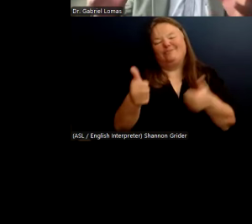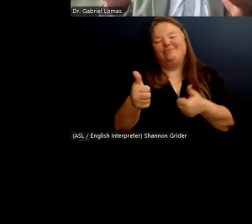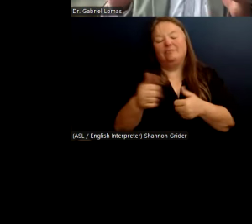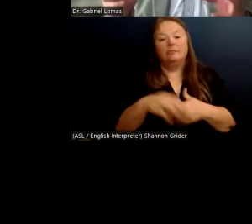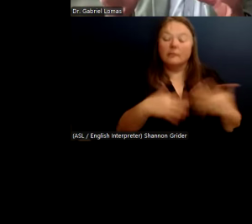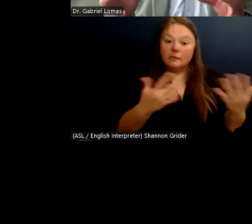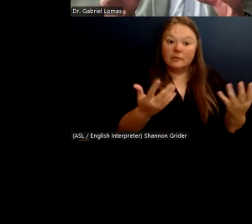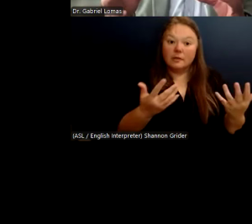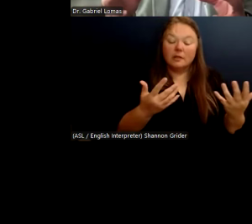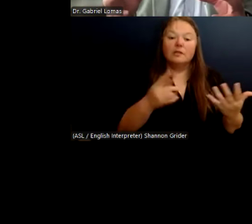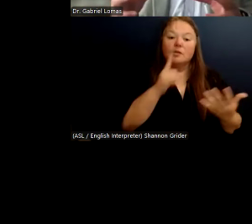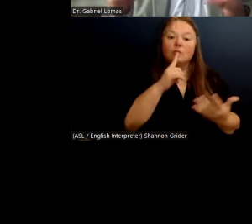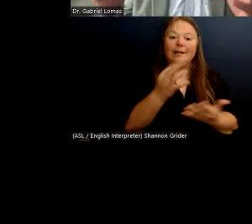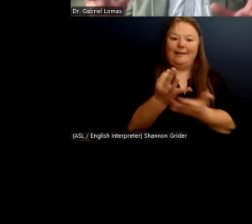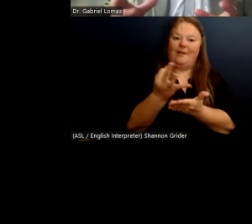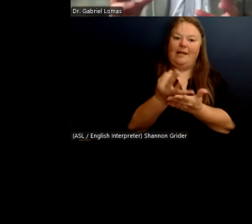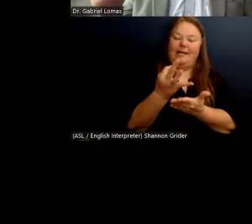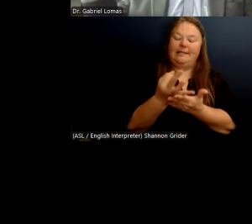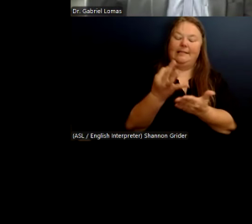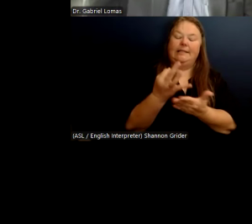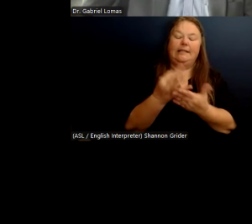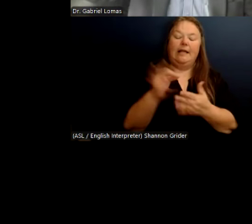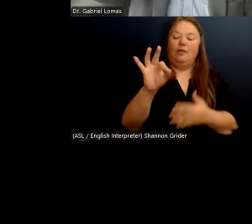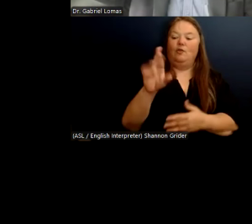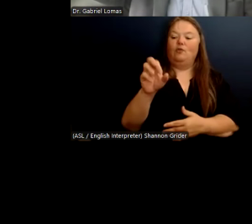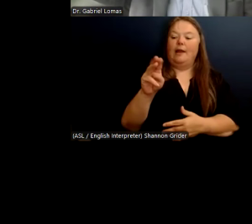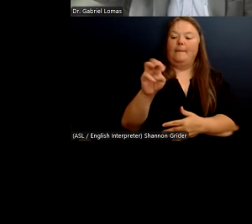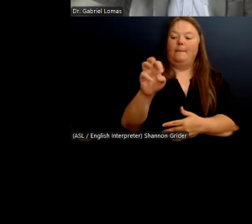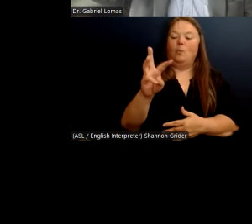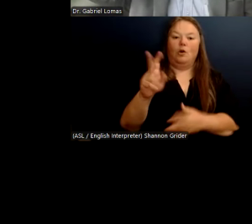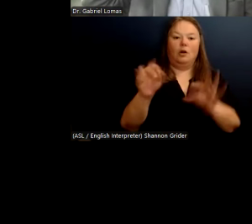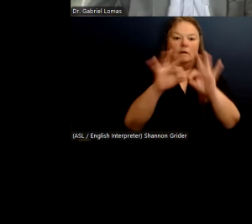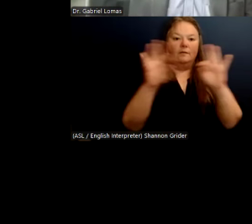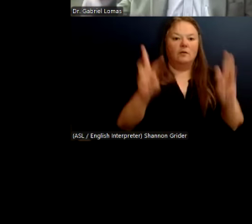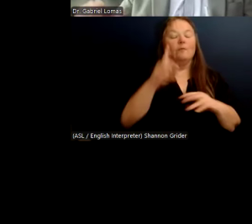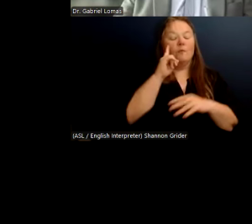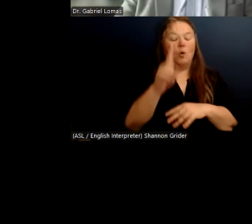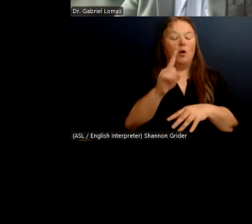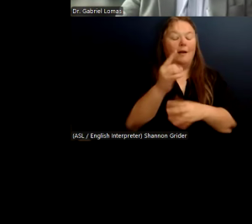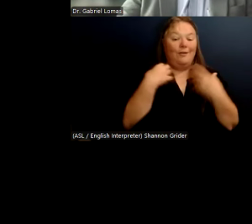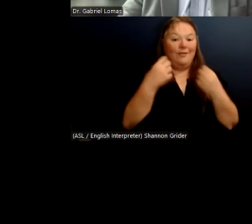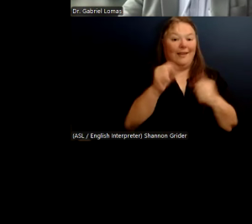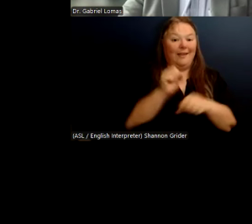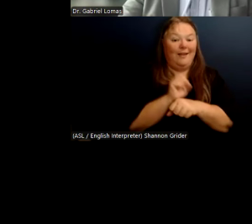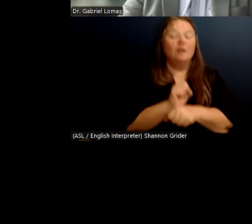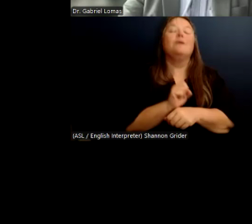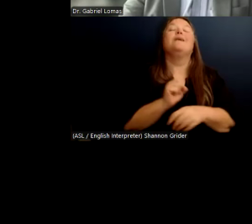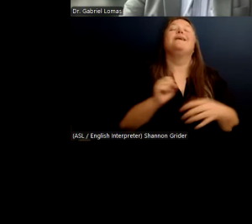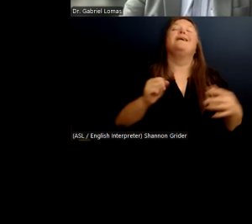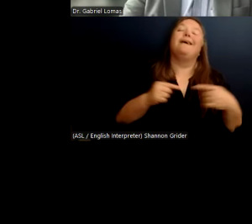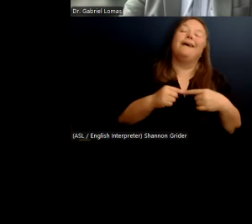really the framework that we have for financing healthcare works against deaf people.